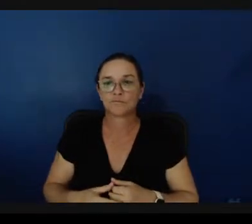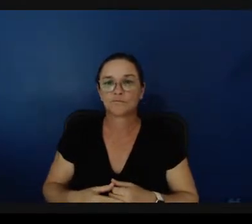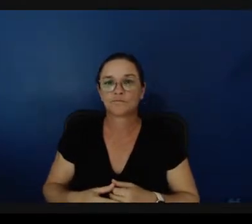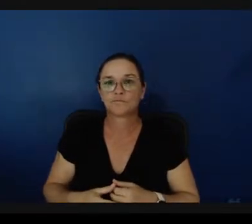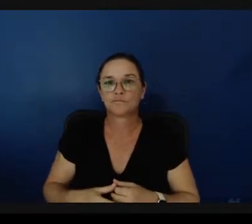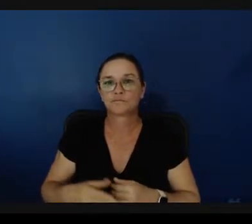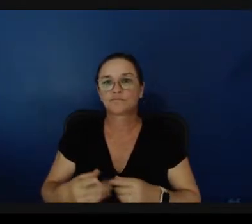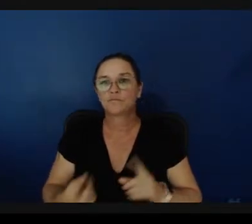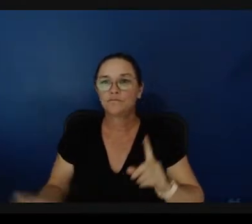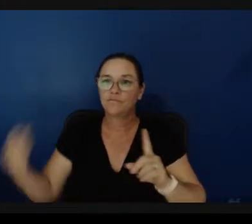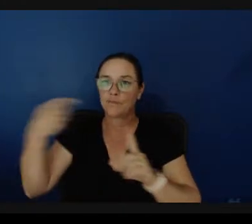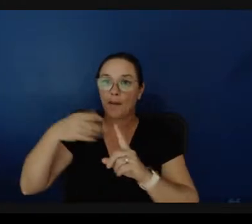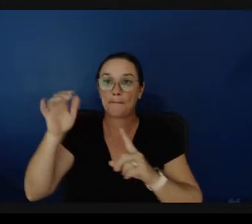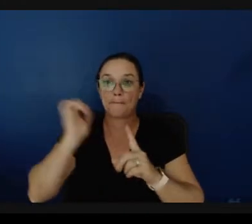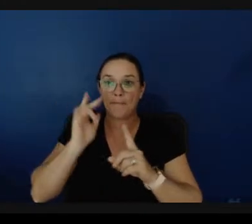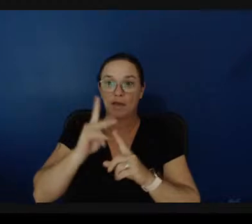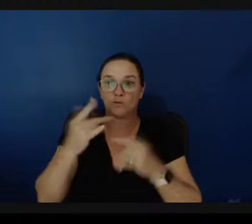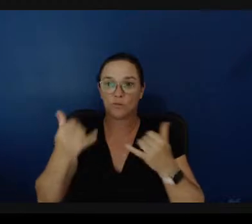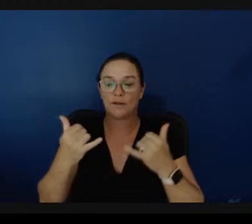now,